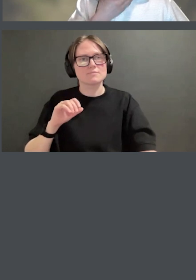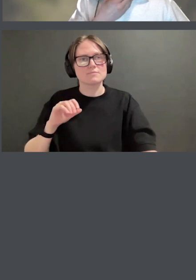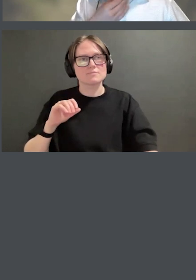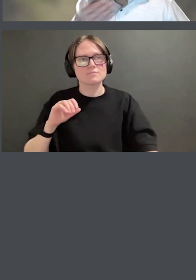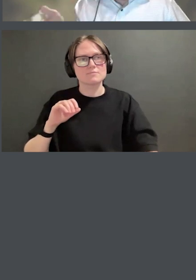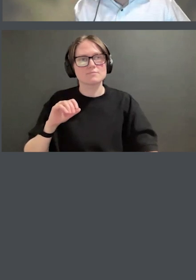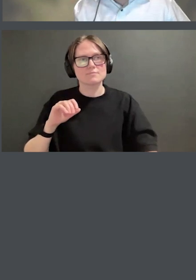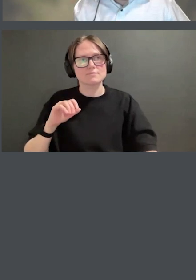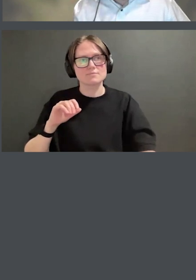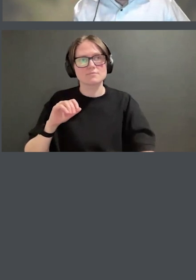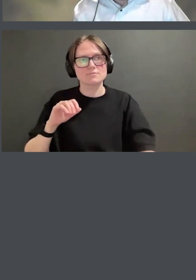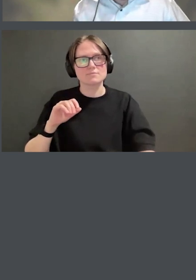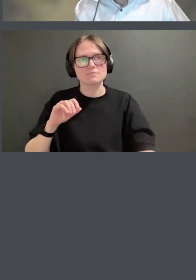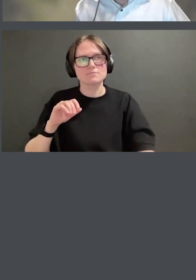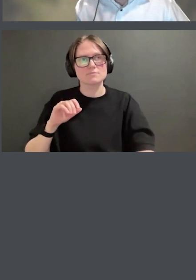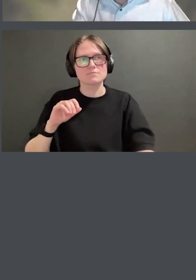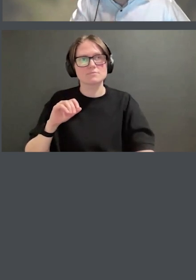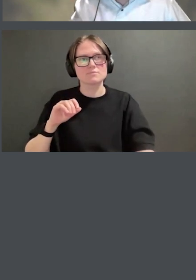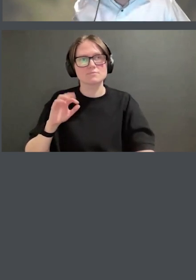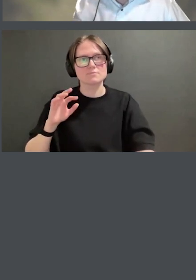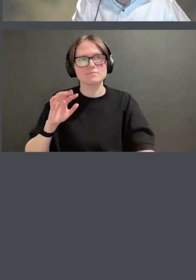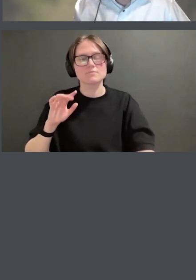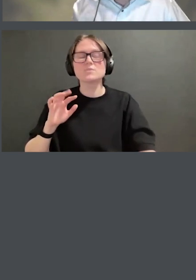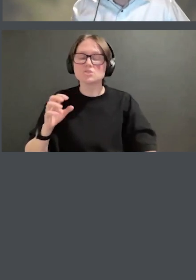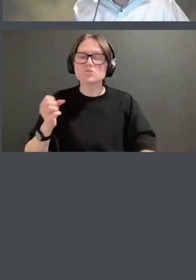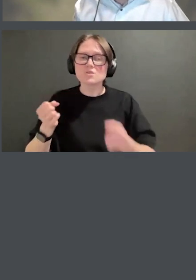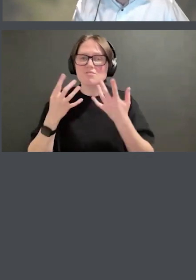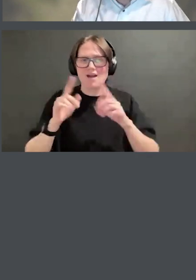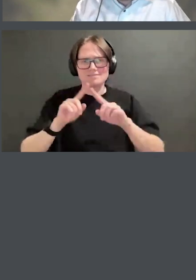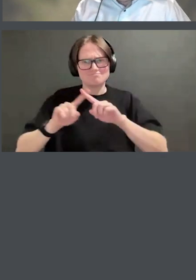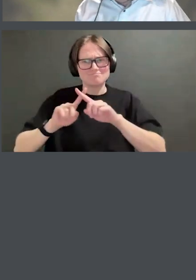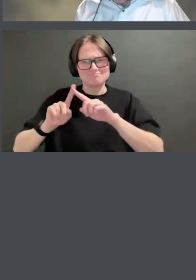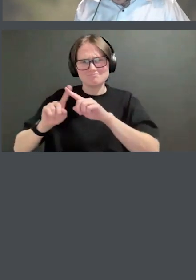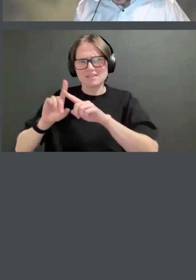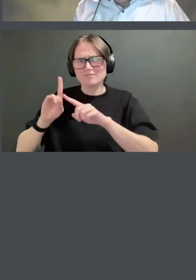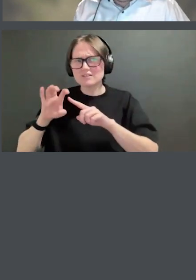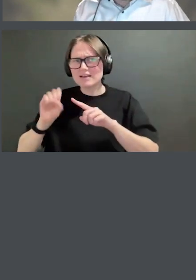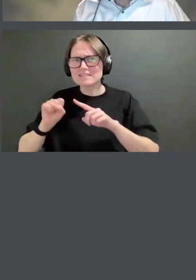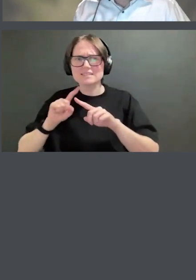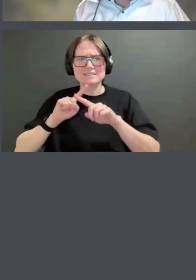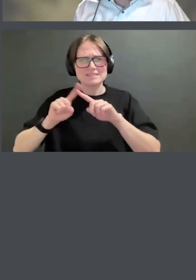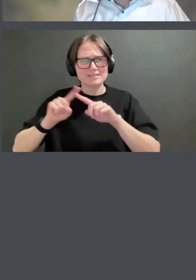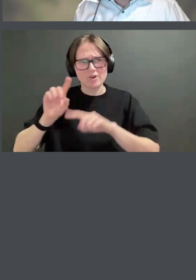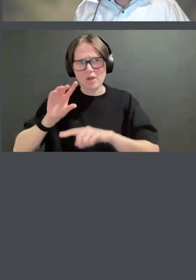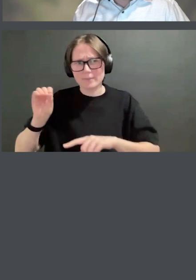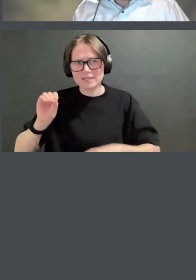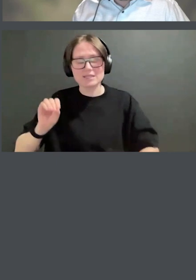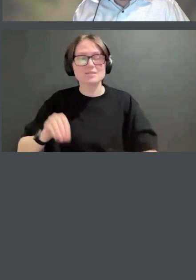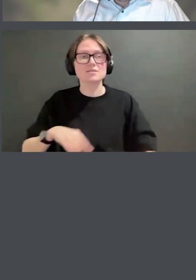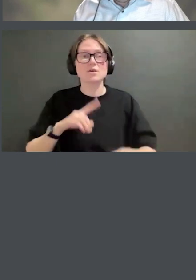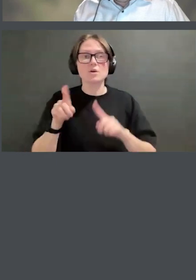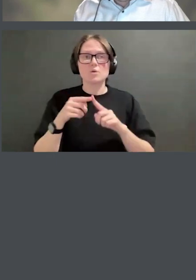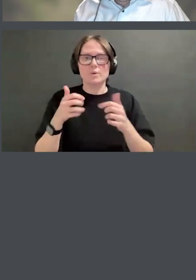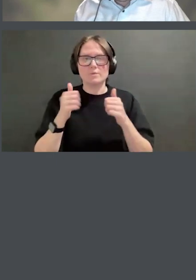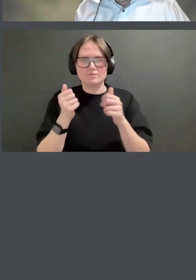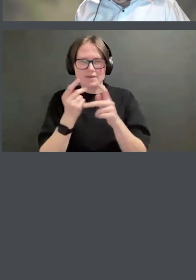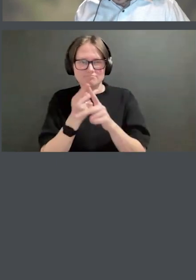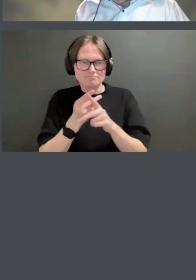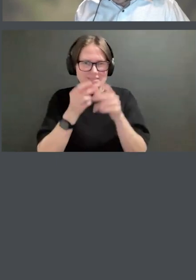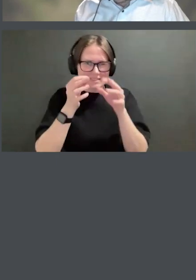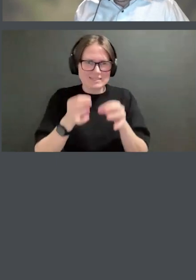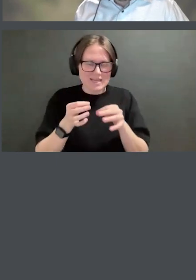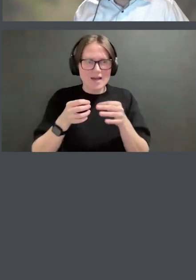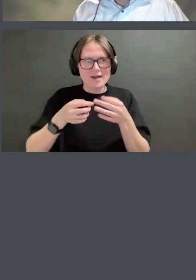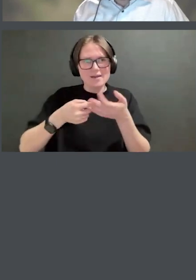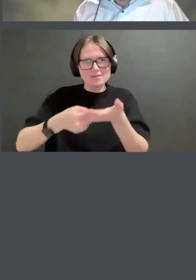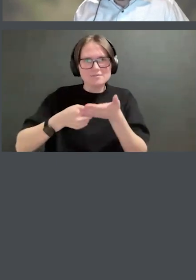So when we're kind of helping, so there's a lot of different devices, different companies. So when we're trying to decide and counsel